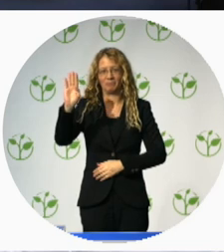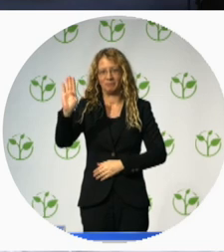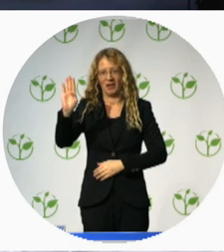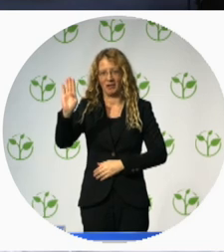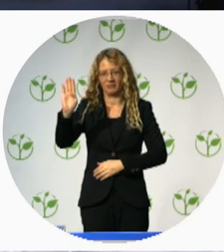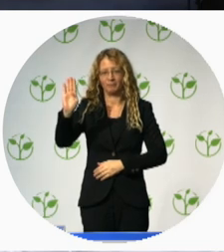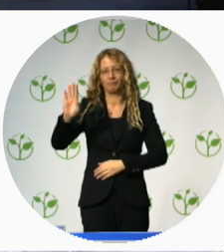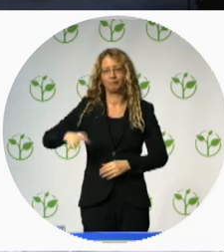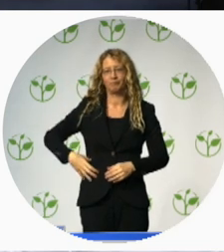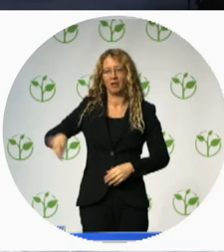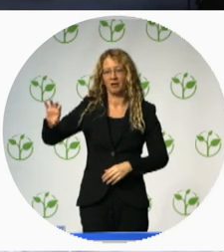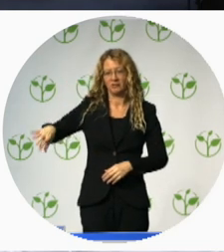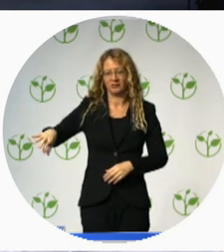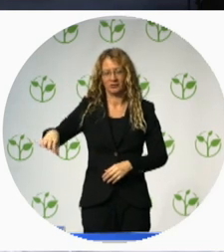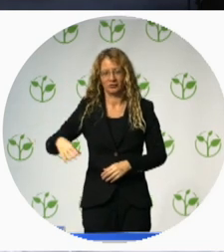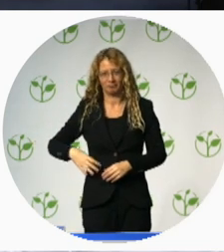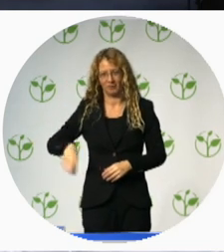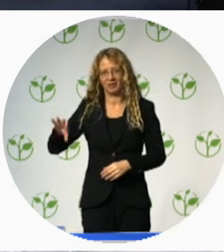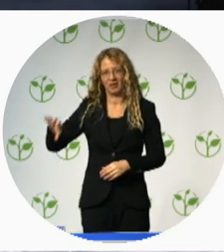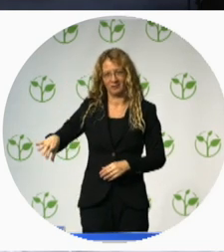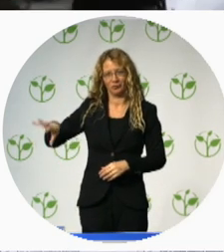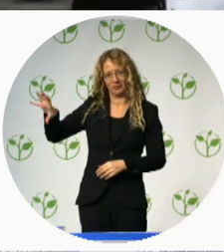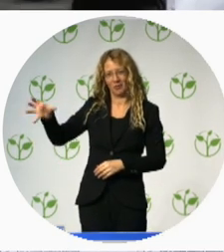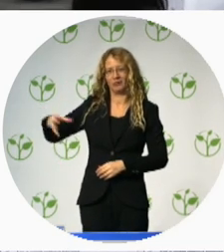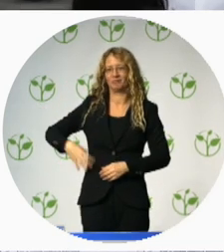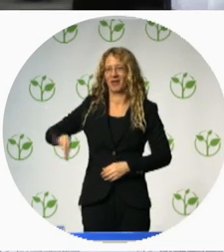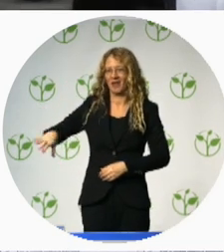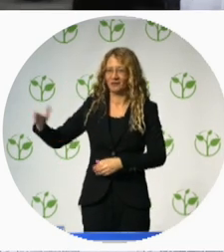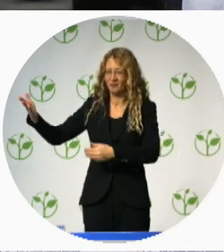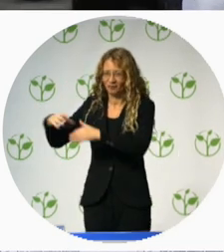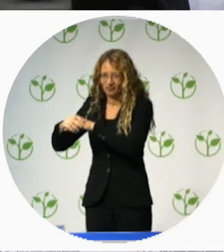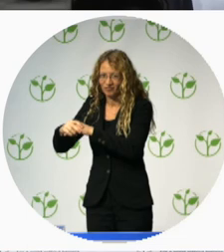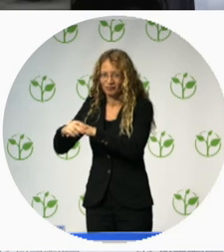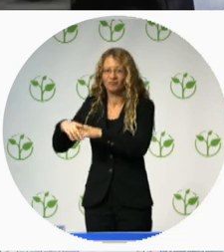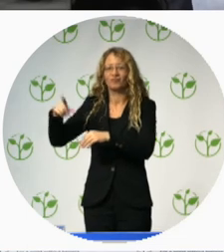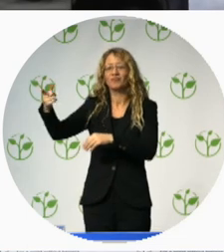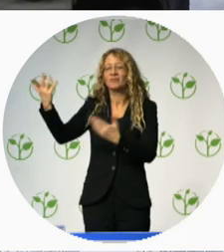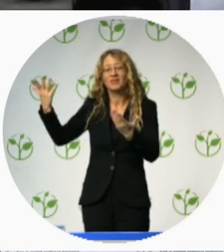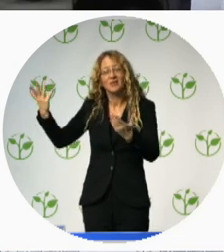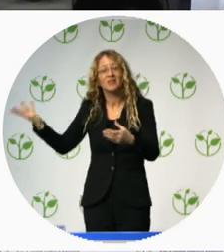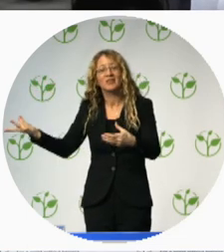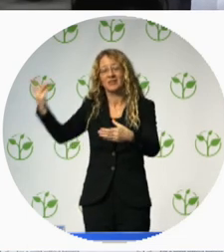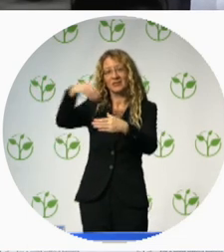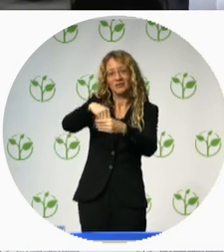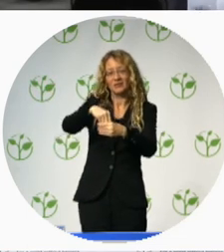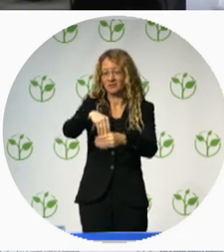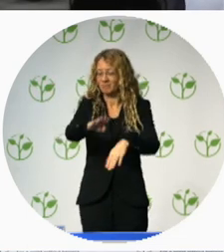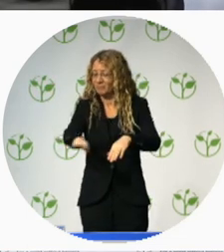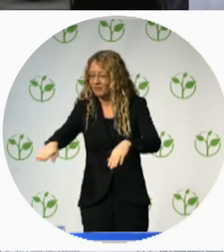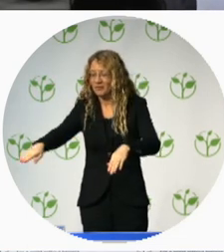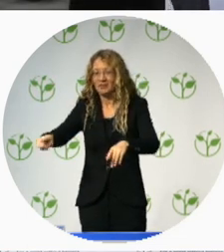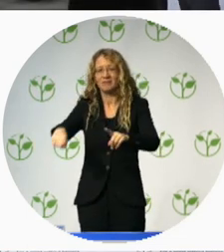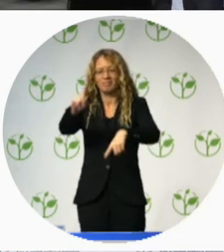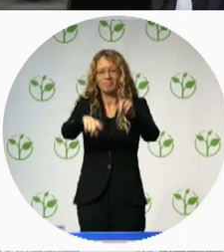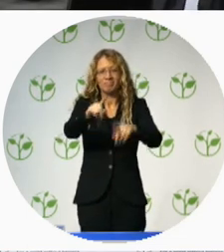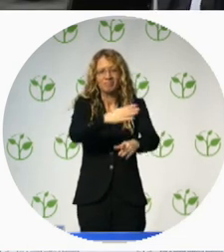CSF Global works to establish a rights-based, inclusive society for children with disabilities in developing countries. In a district